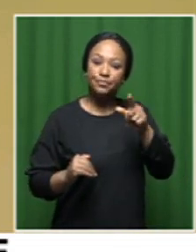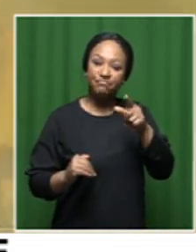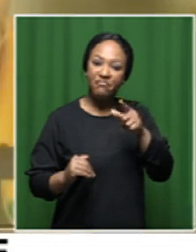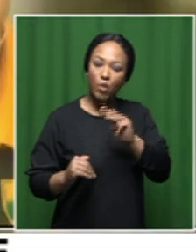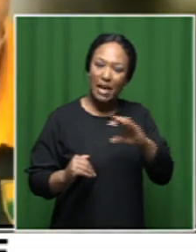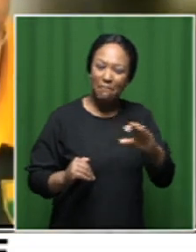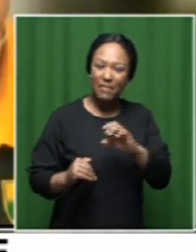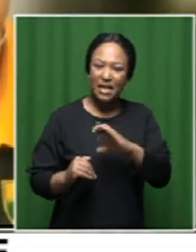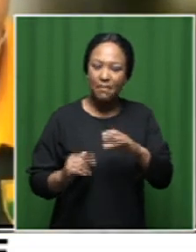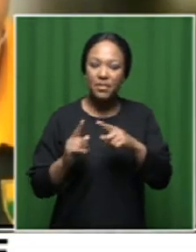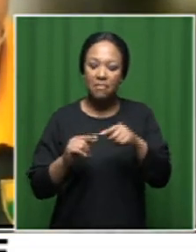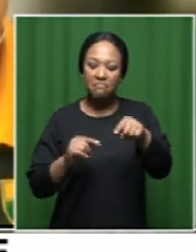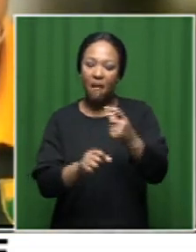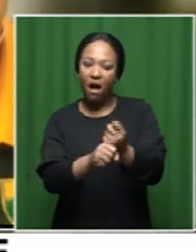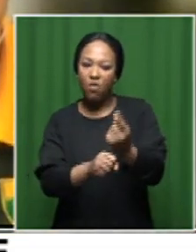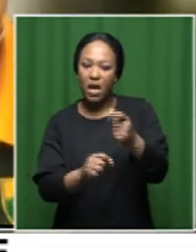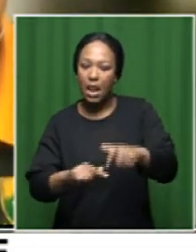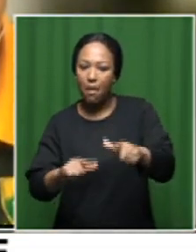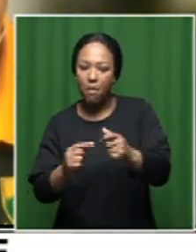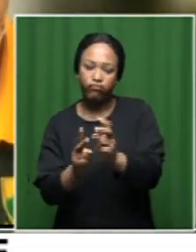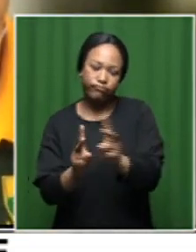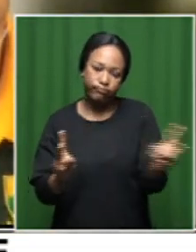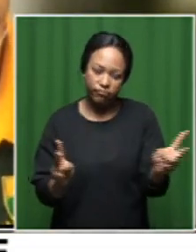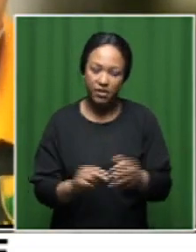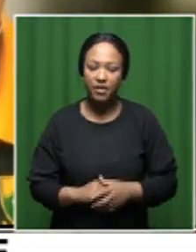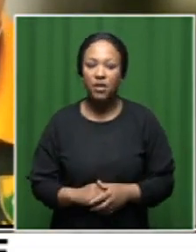other key factors do you also highlight in that article?